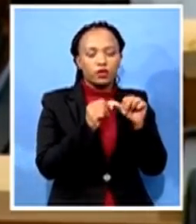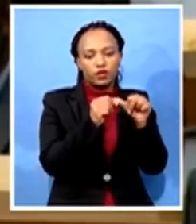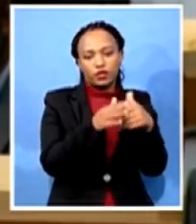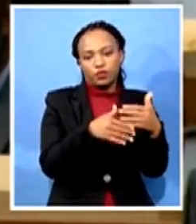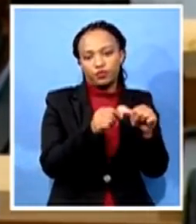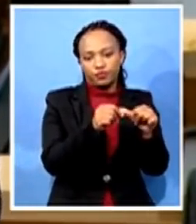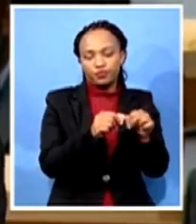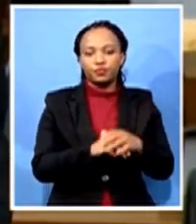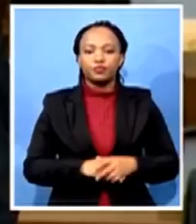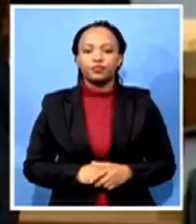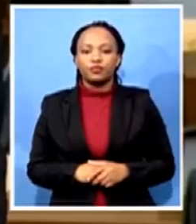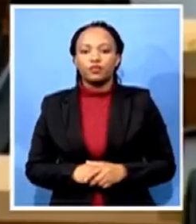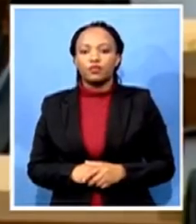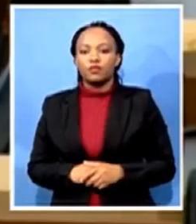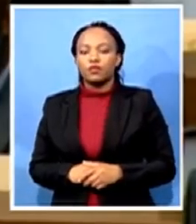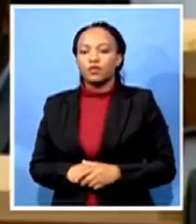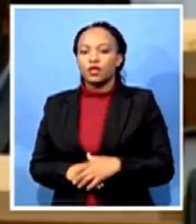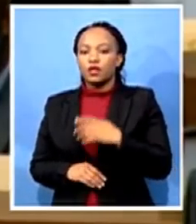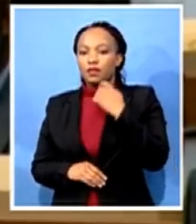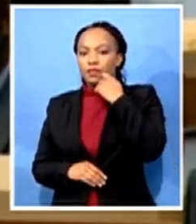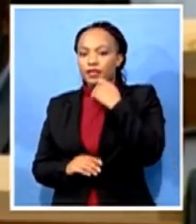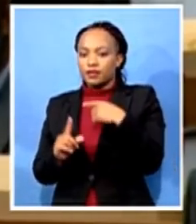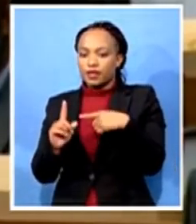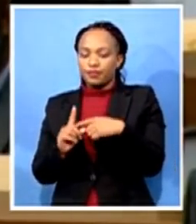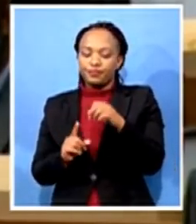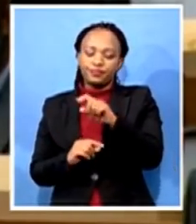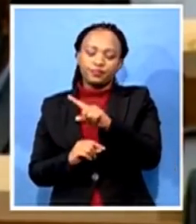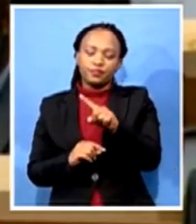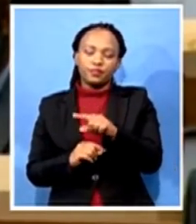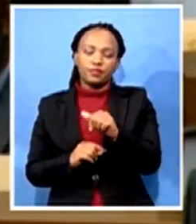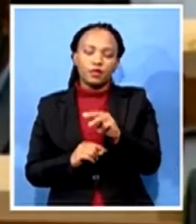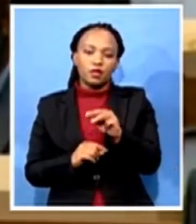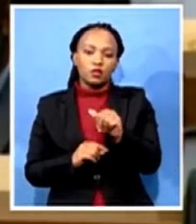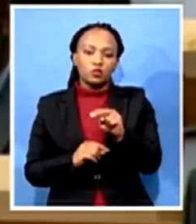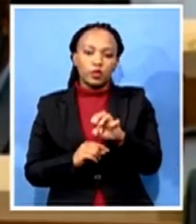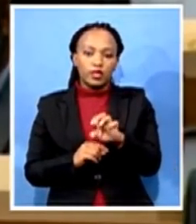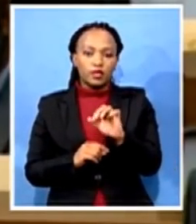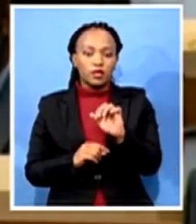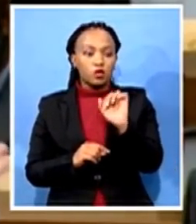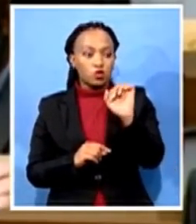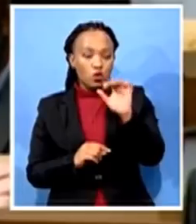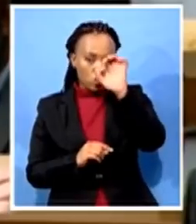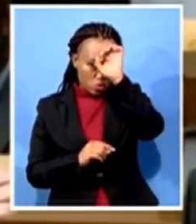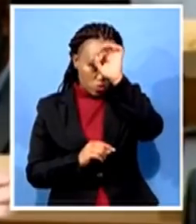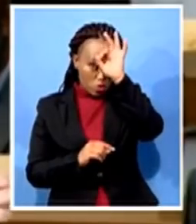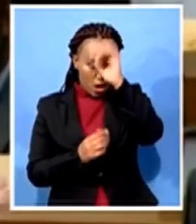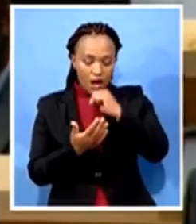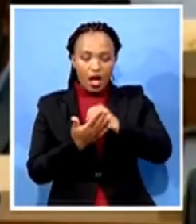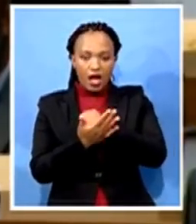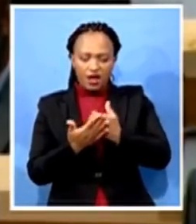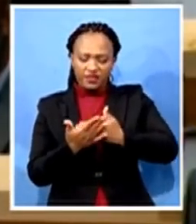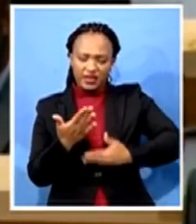affidavit, which has just been admitted, and the answers to the question deal with a number of